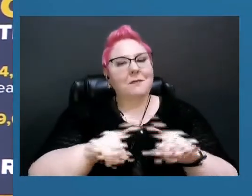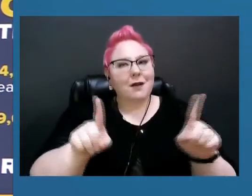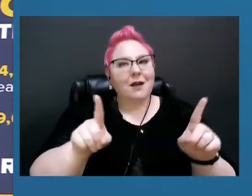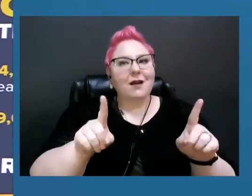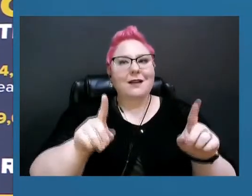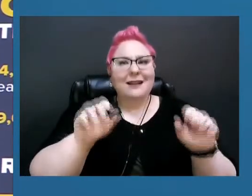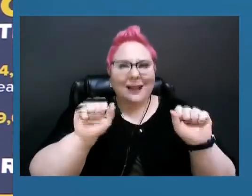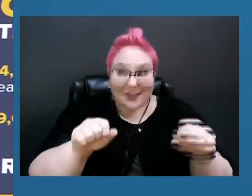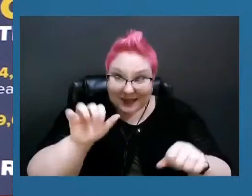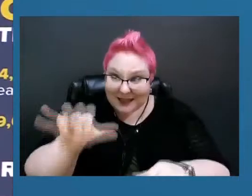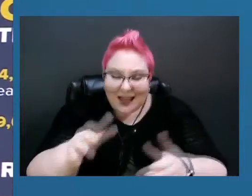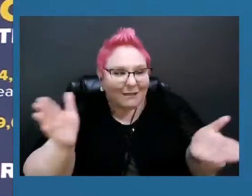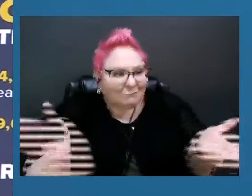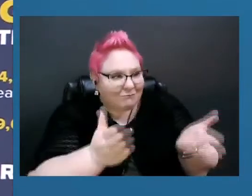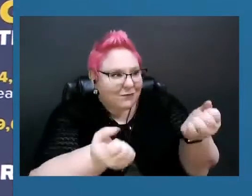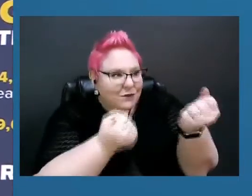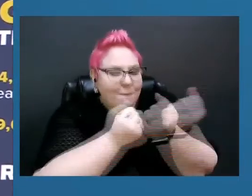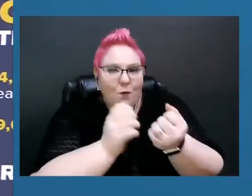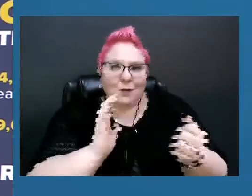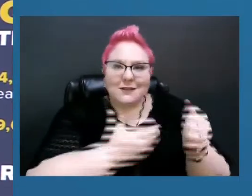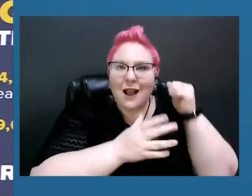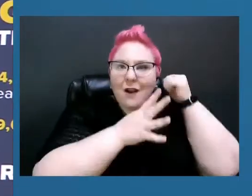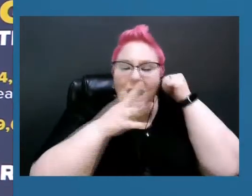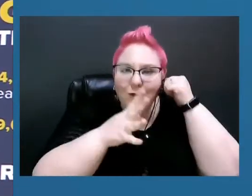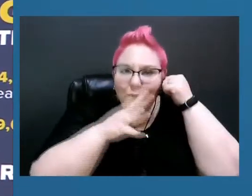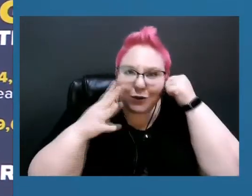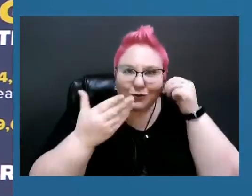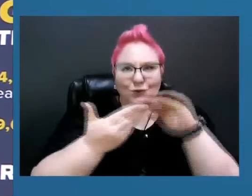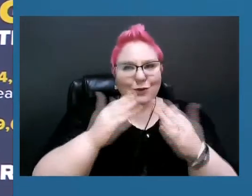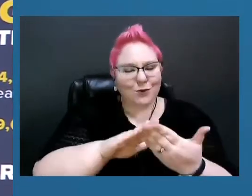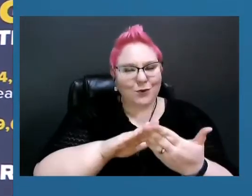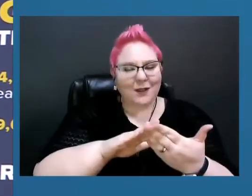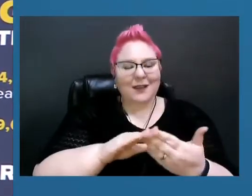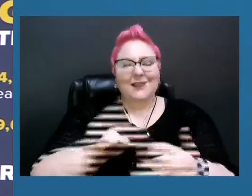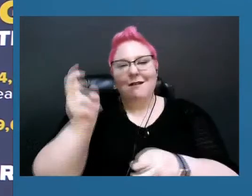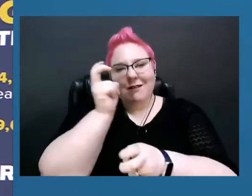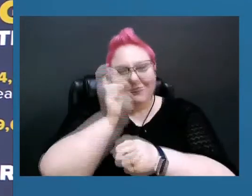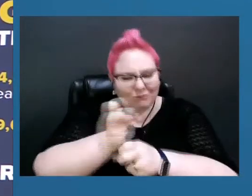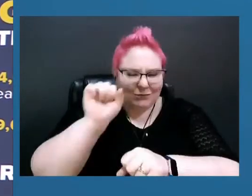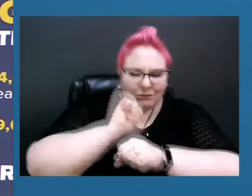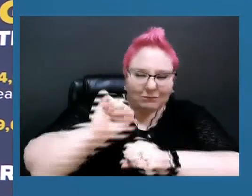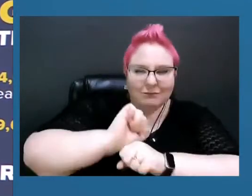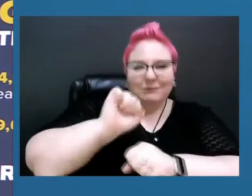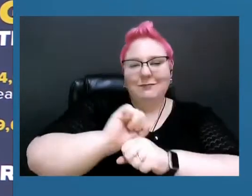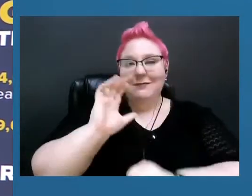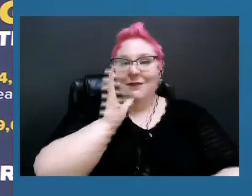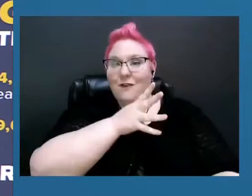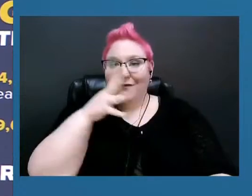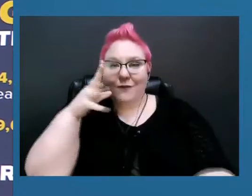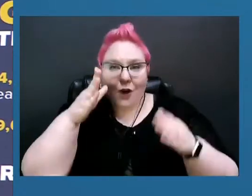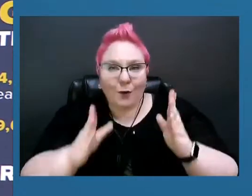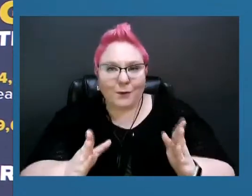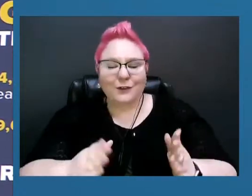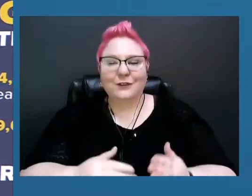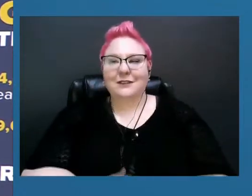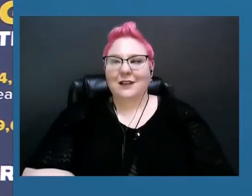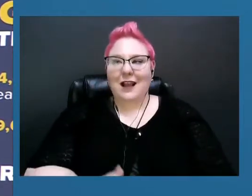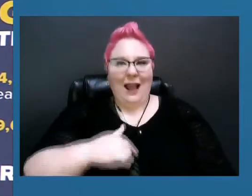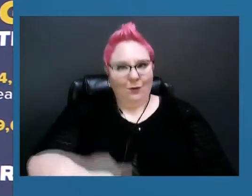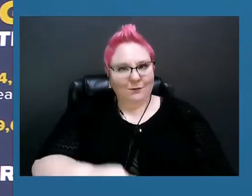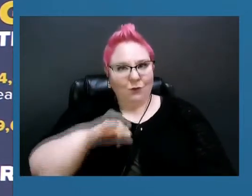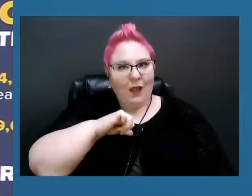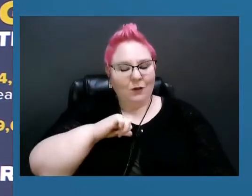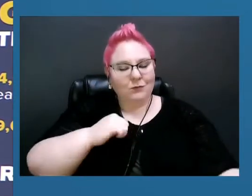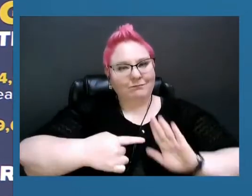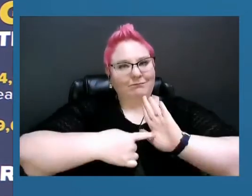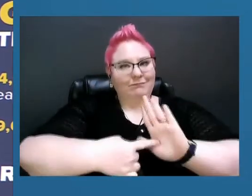agricultural community. The most resilient people, the hardest working in the world are our farmers. I was proud to represent one of